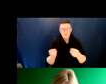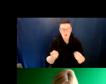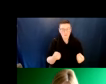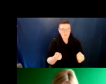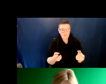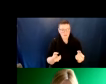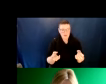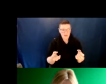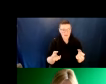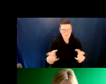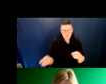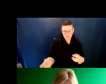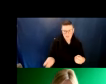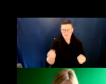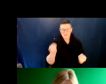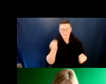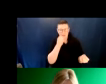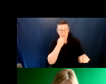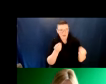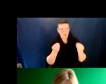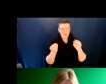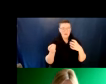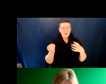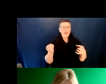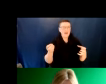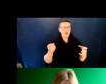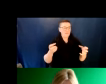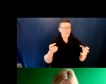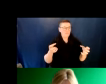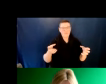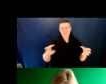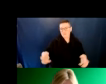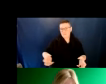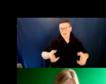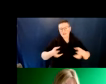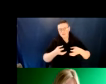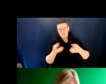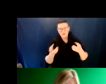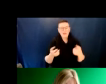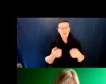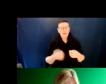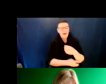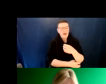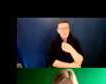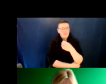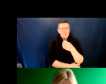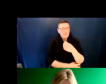sensory environment. They learn by touching things and putting them in their mouth and being held. And